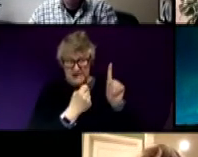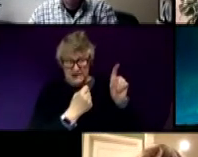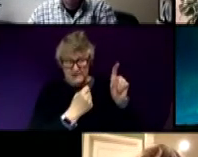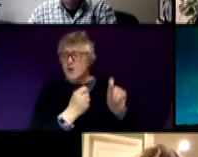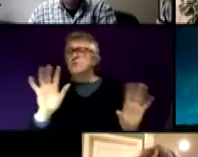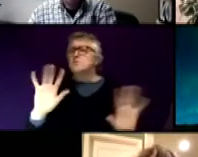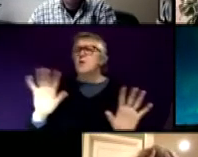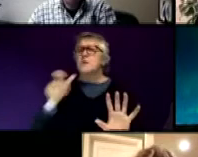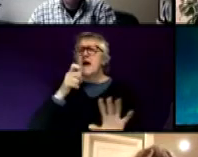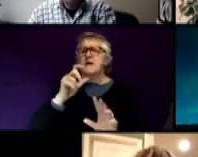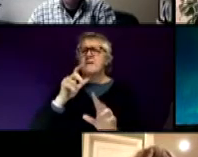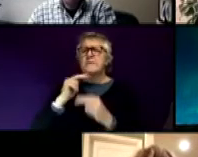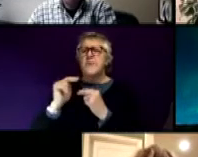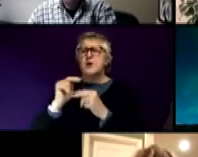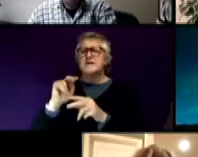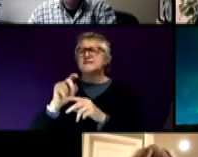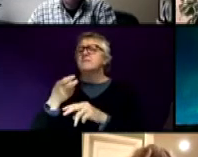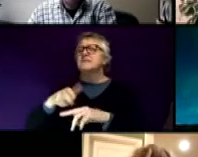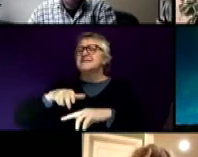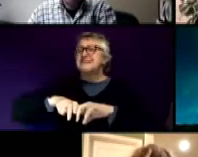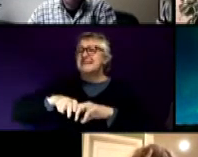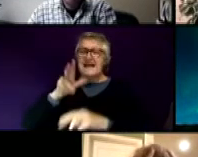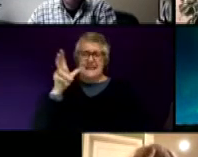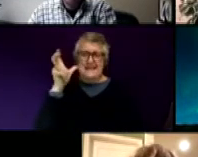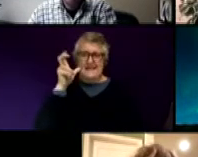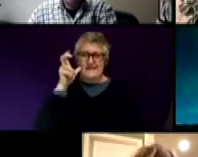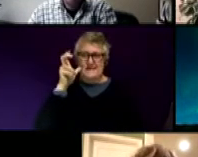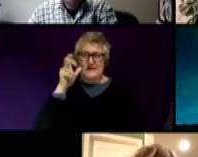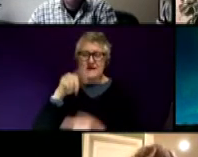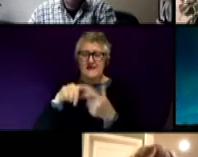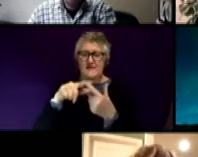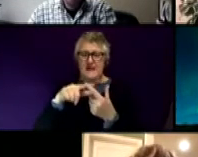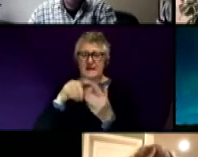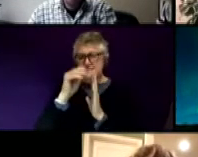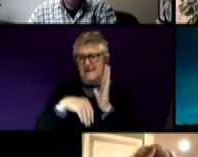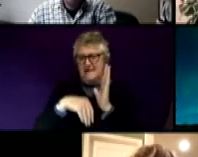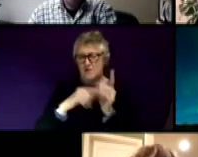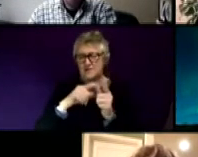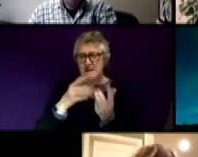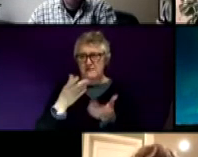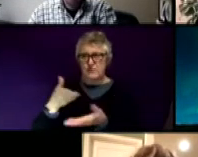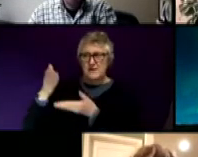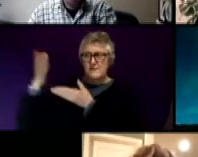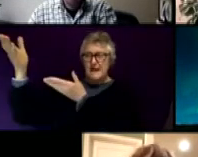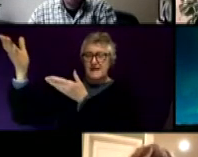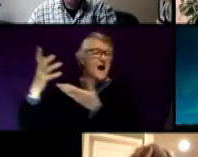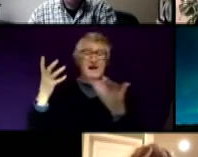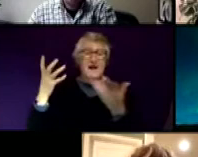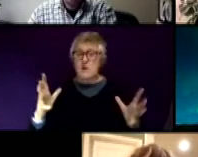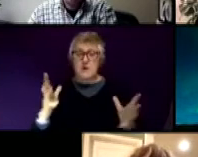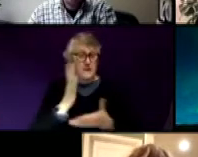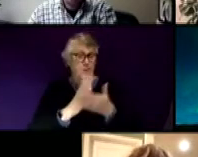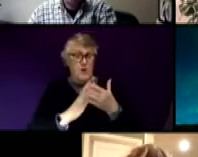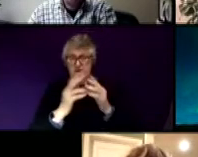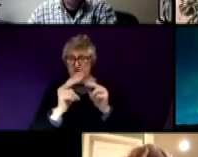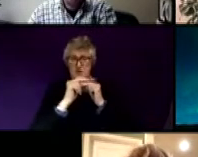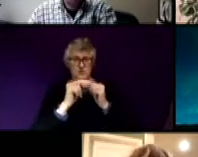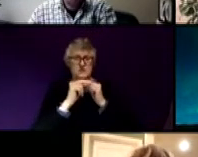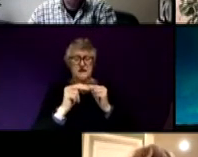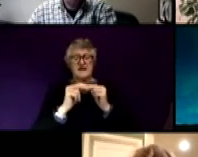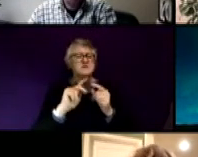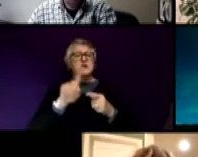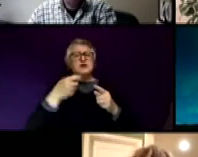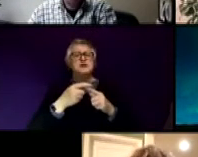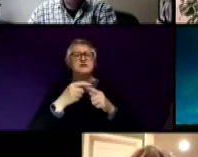listen and then take notes and then bring them back to my committee. I don't want to be a part of the negotiation, just like a guest to sit